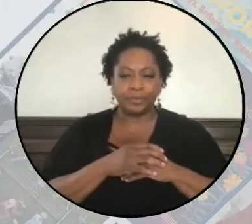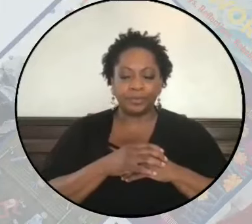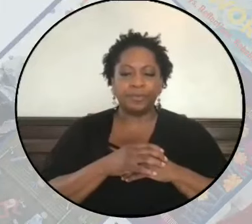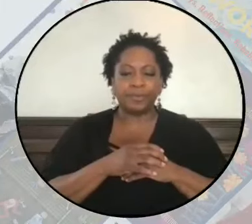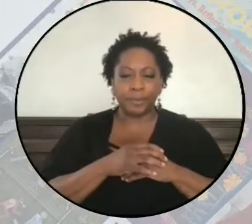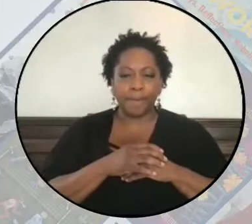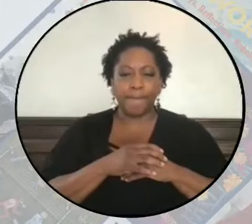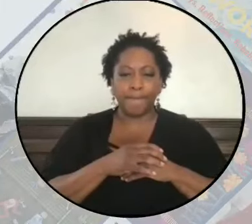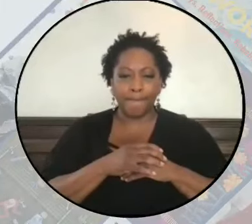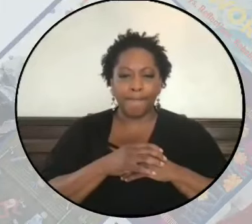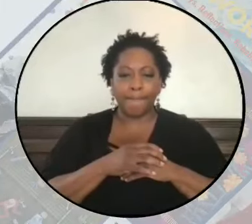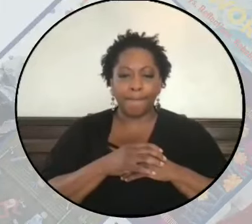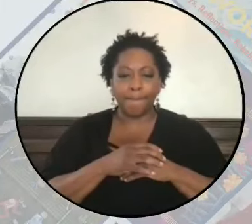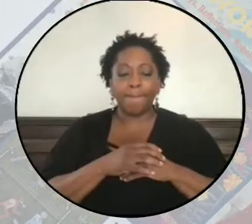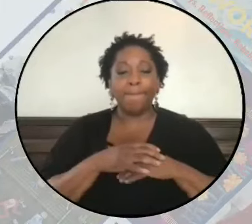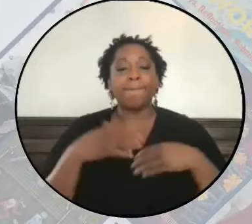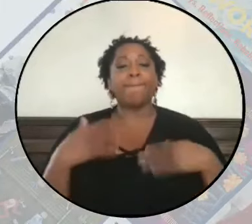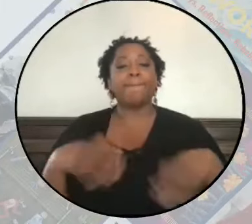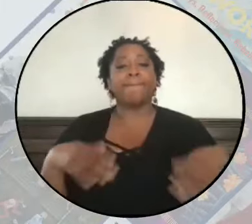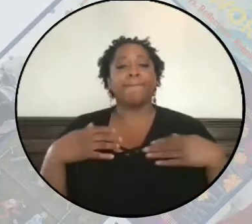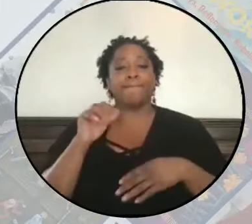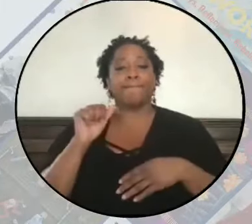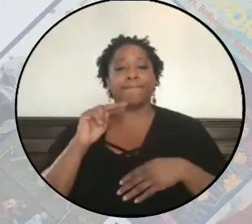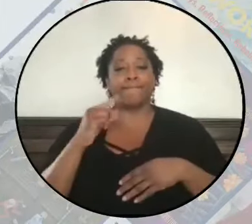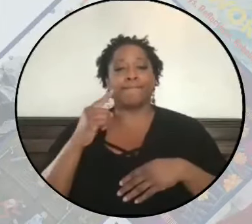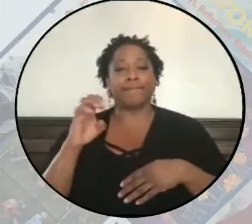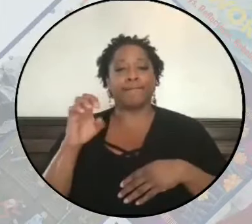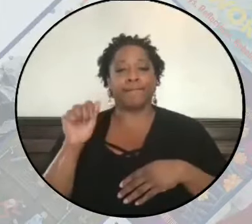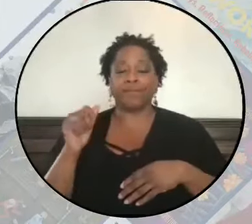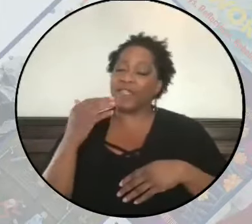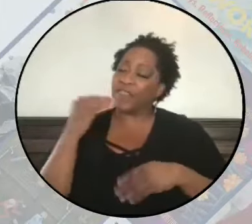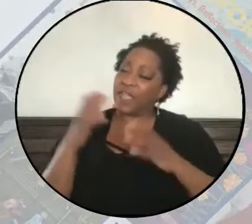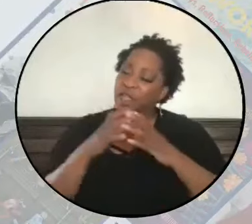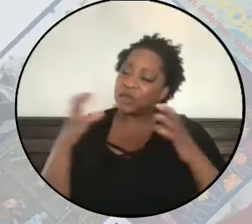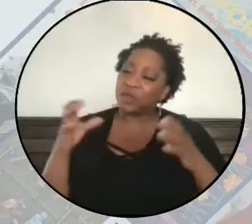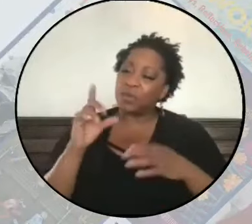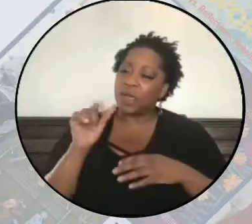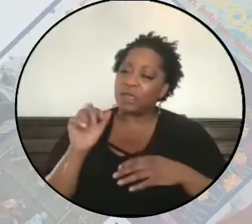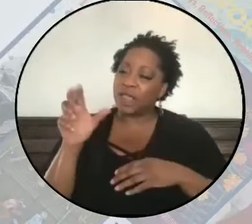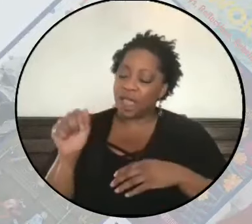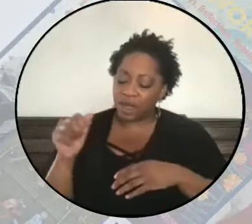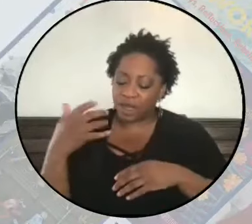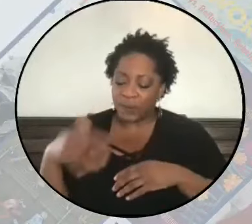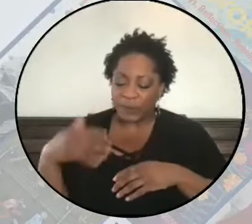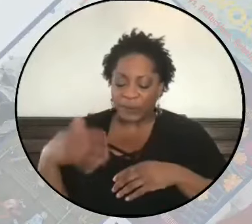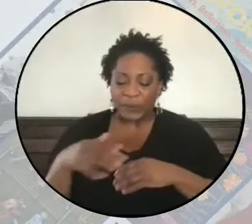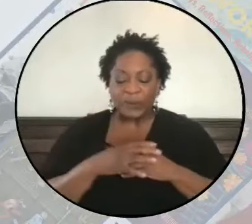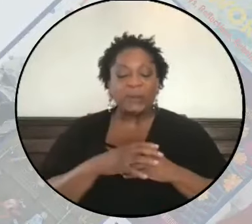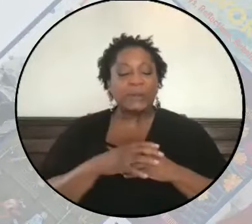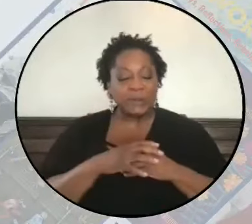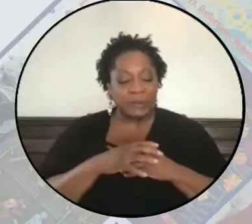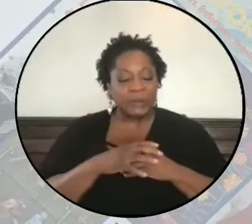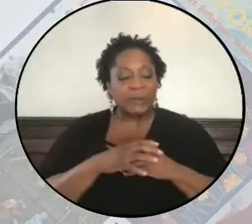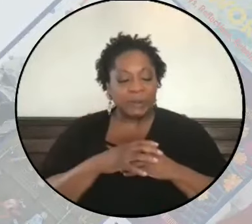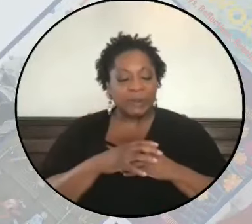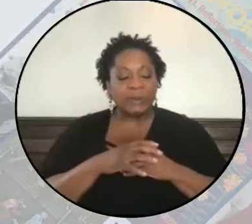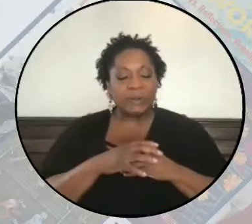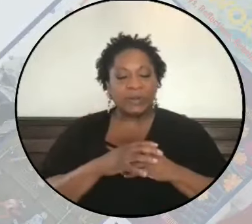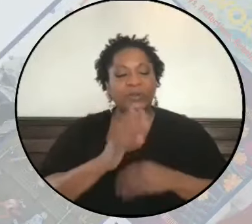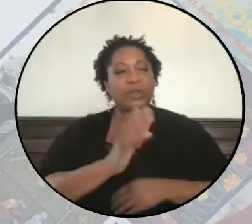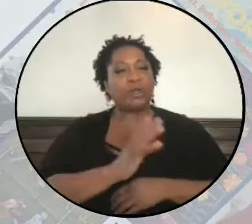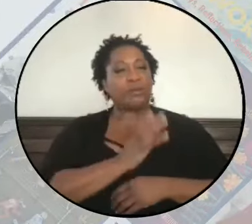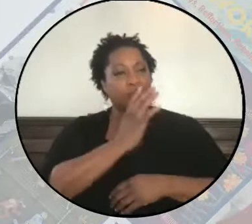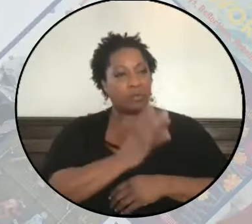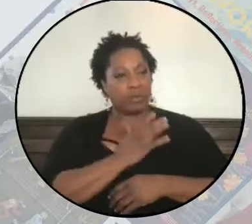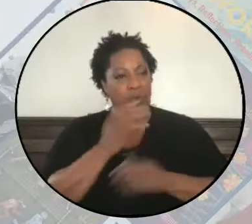different well I um well thank you so much Laura U you know you're you're always so eloquent in